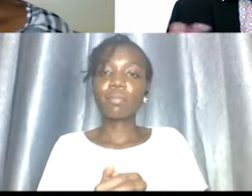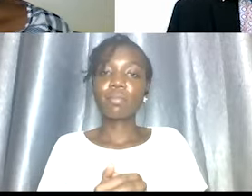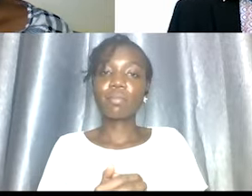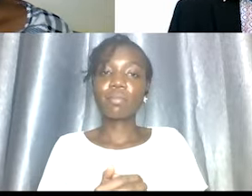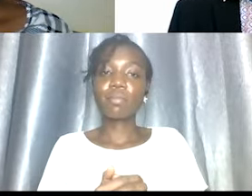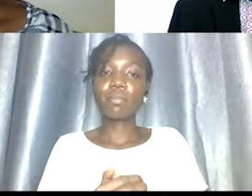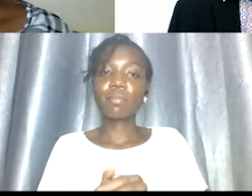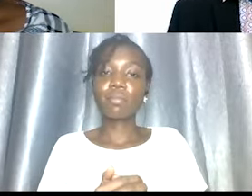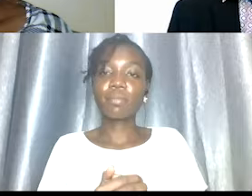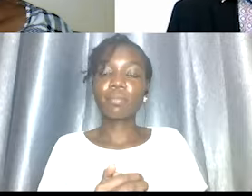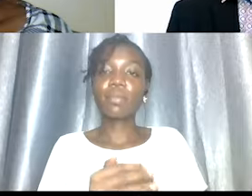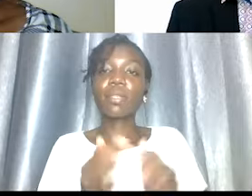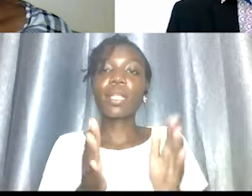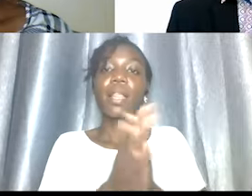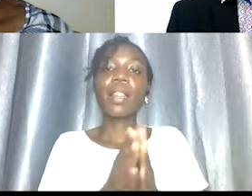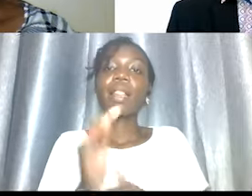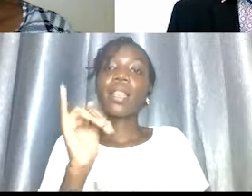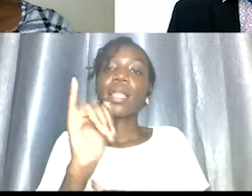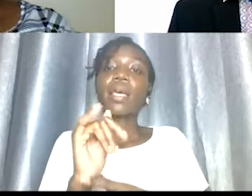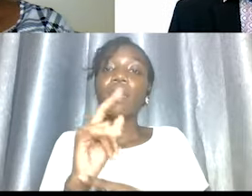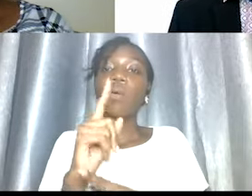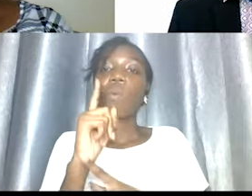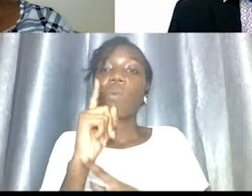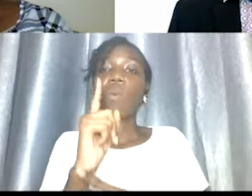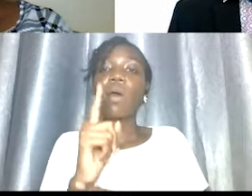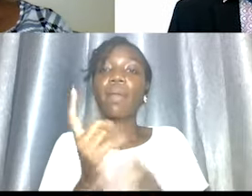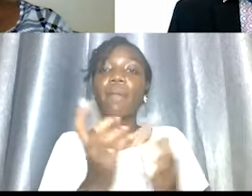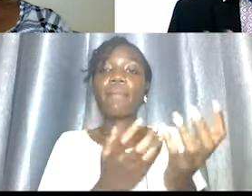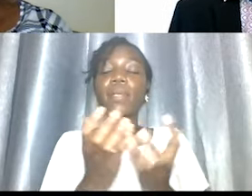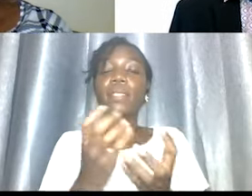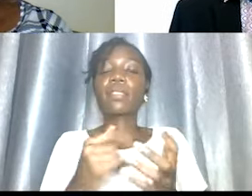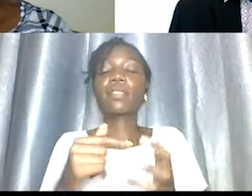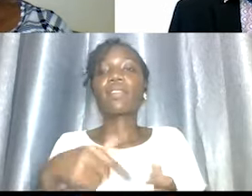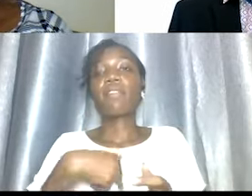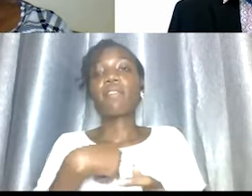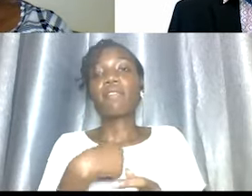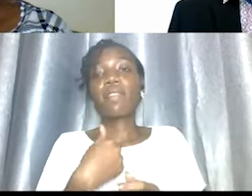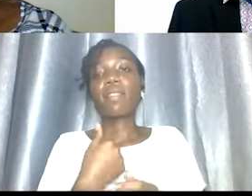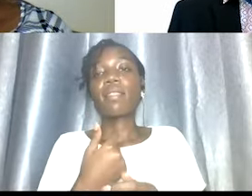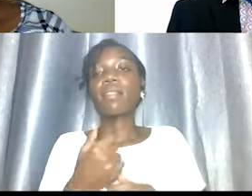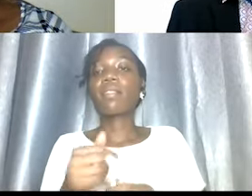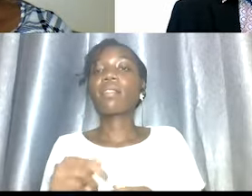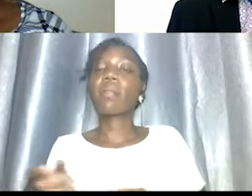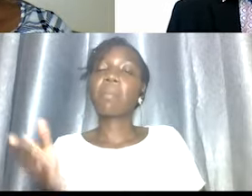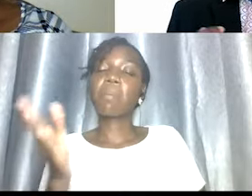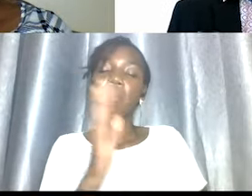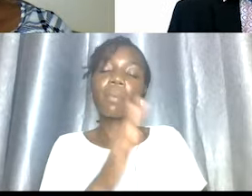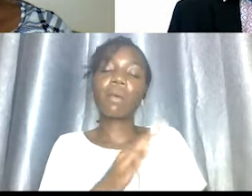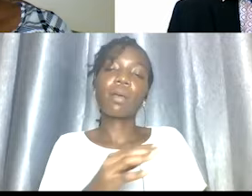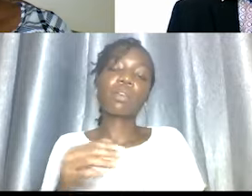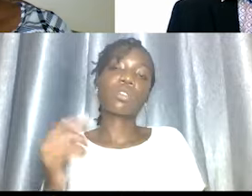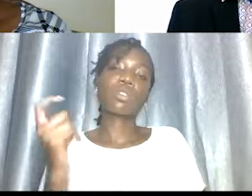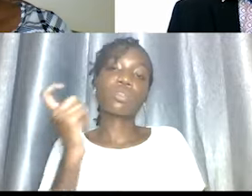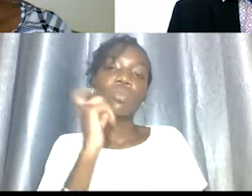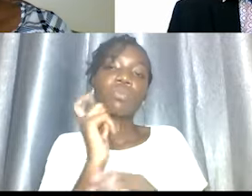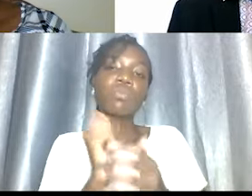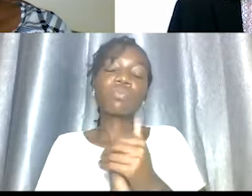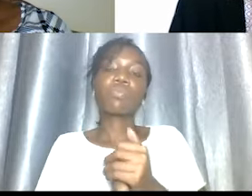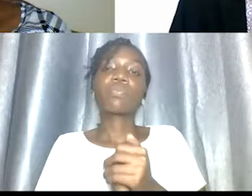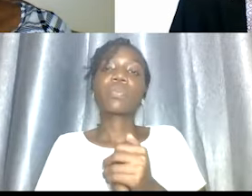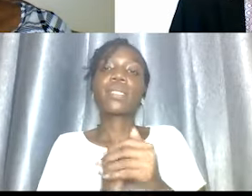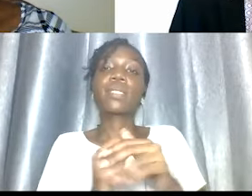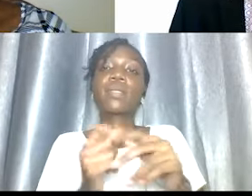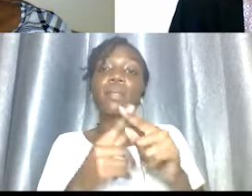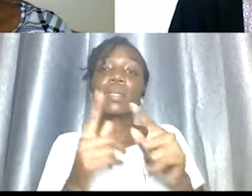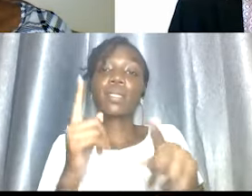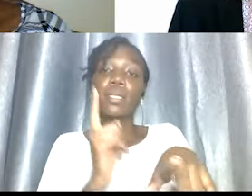And that is one business that I kind of failed at. I had to pack up shop. But while in doing that, I took on